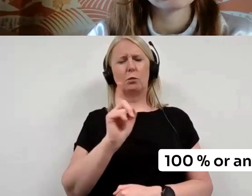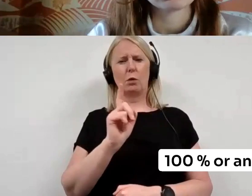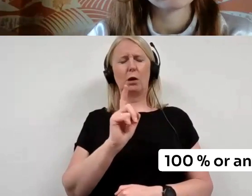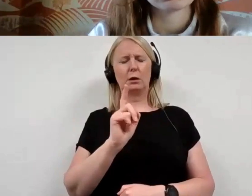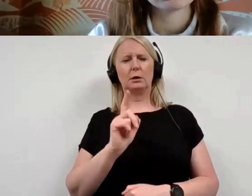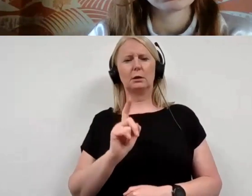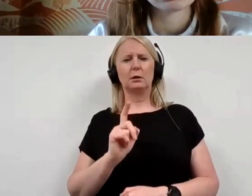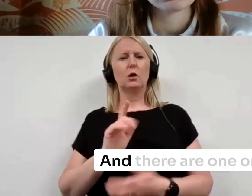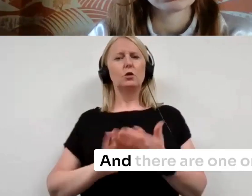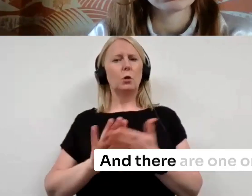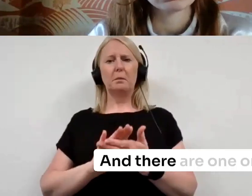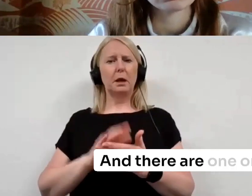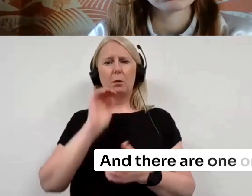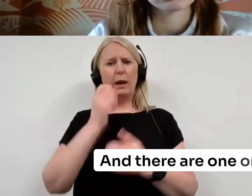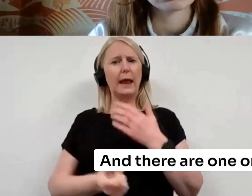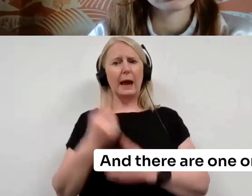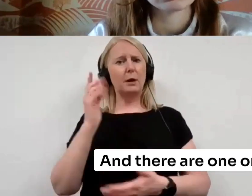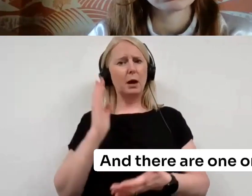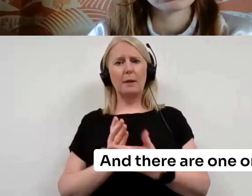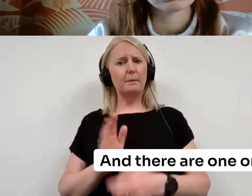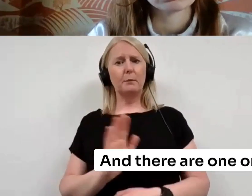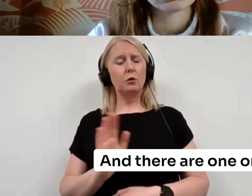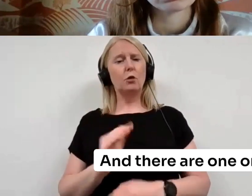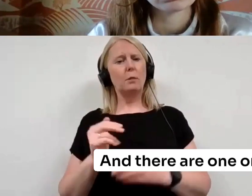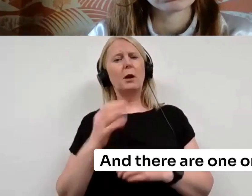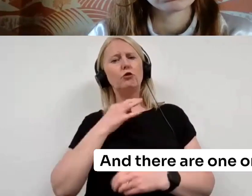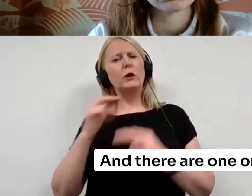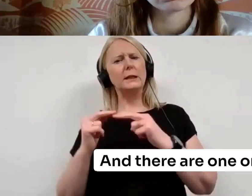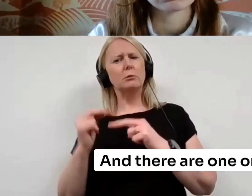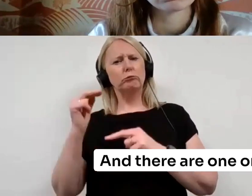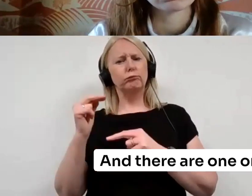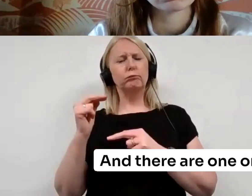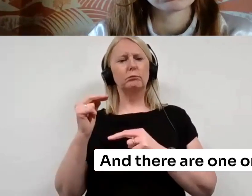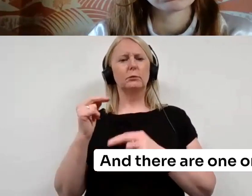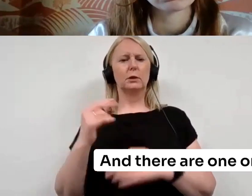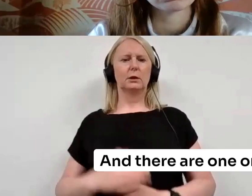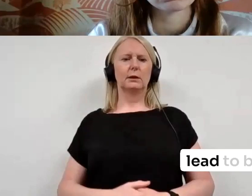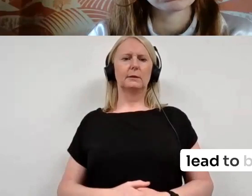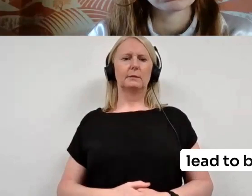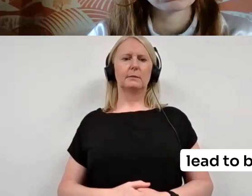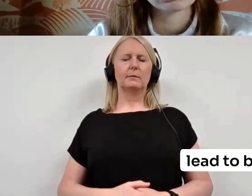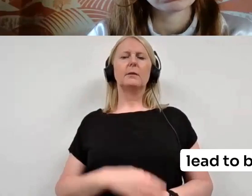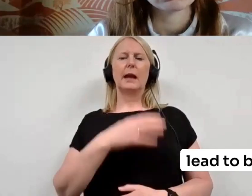that. And there are one or two conditions that do lead to bowel cancer,